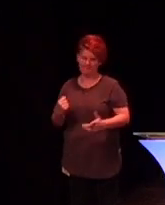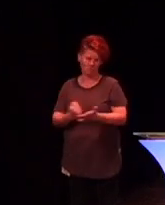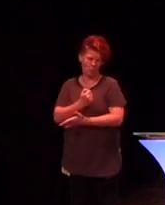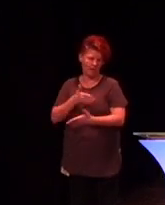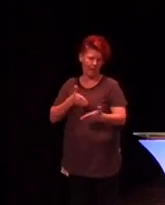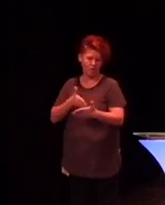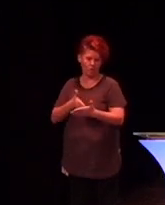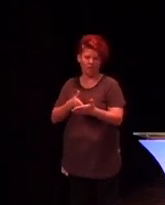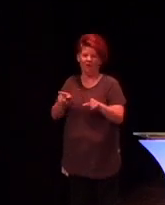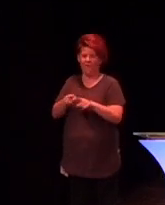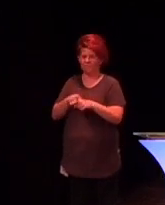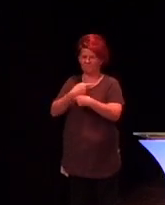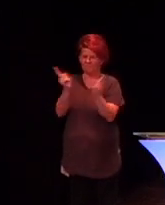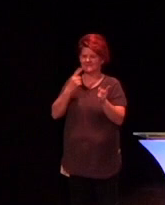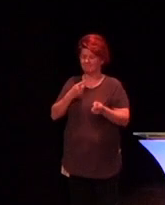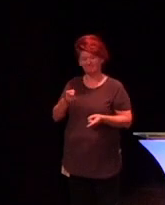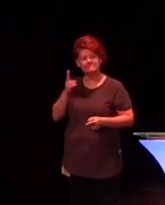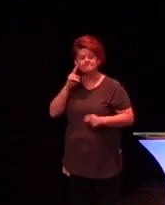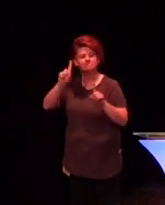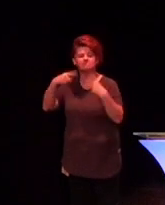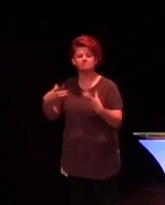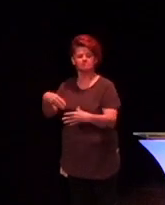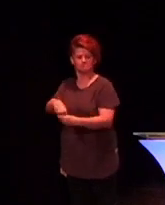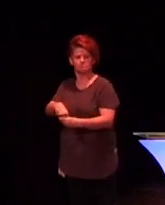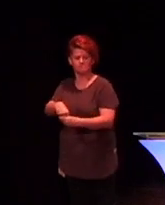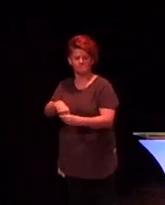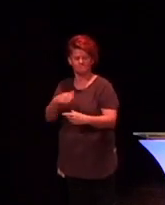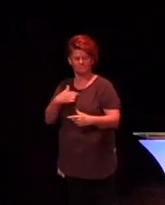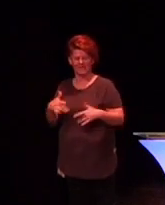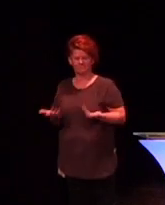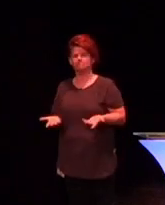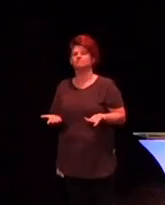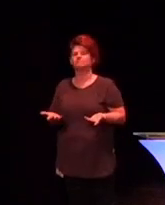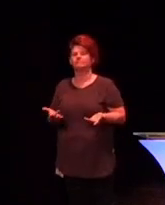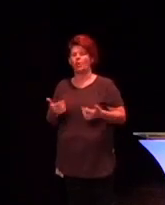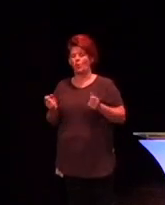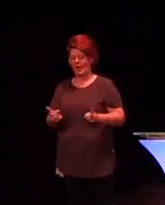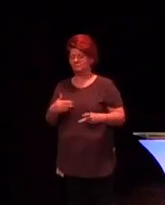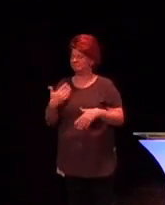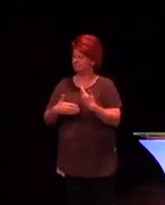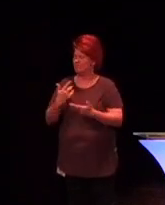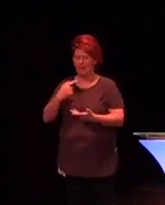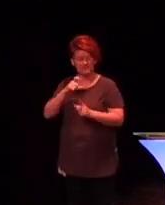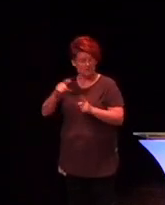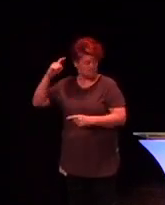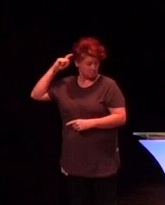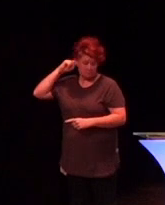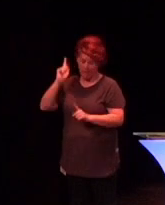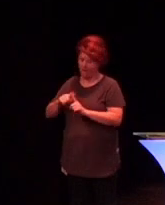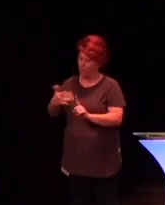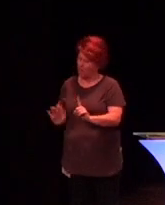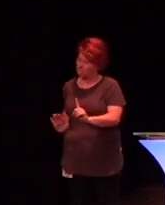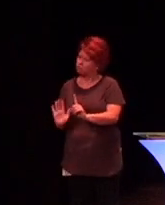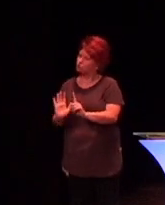Yeah, I've wanted to become an actress since I was a young girl, but faced a lot of barriers and also attitudes saying that I couldn't do that. And I was like,